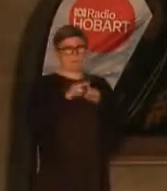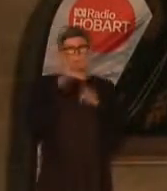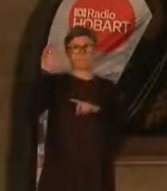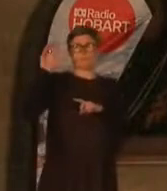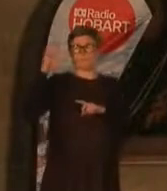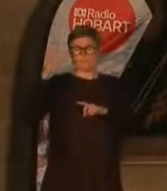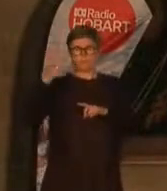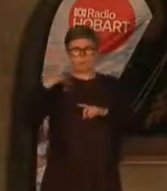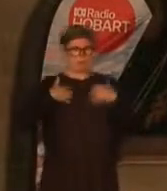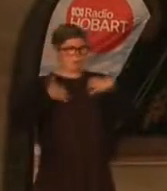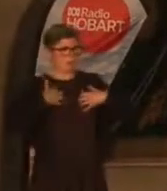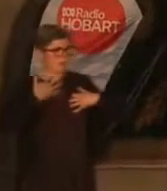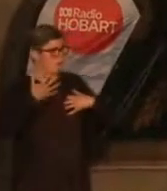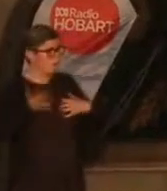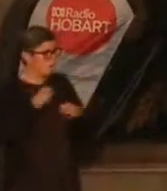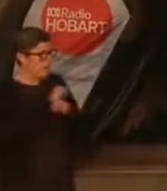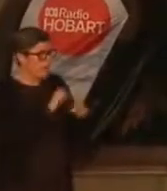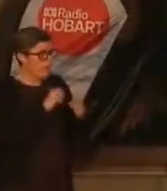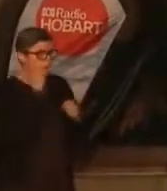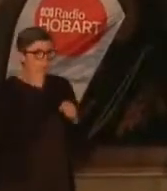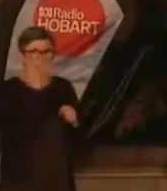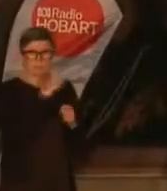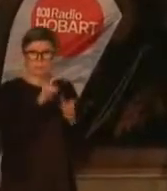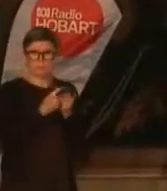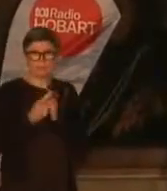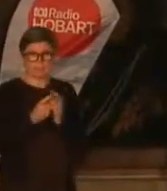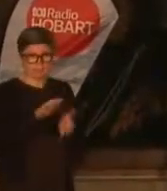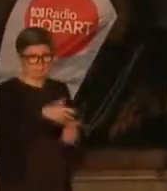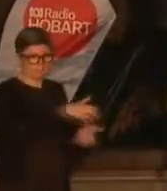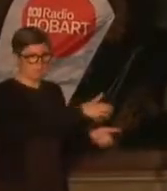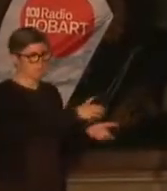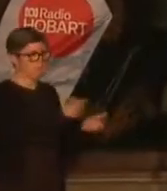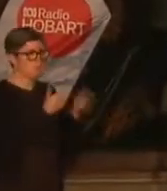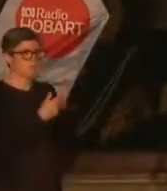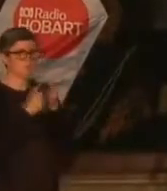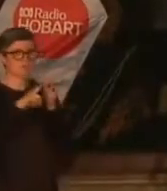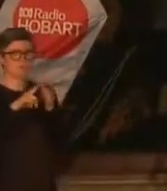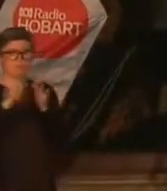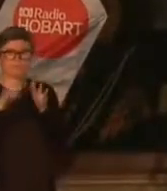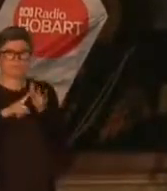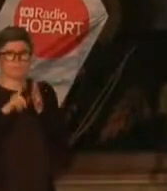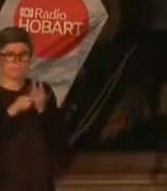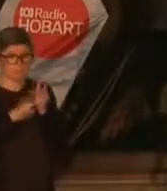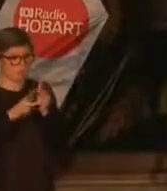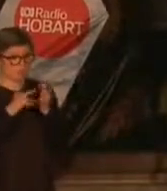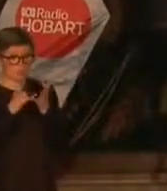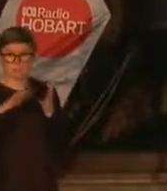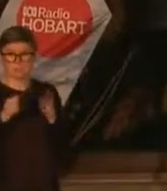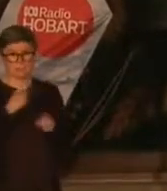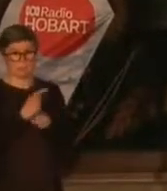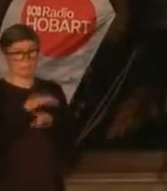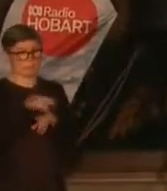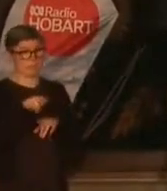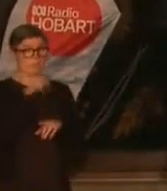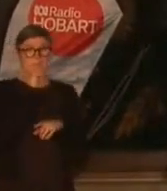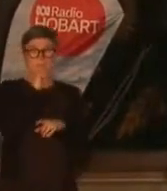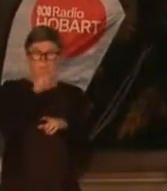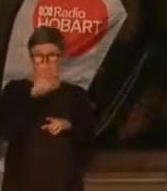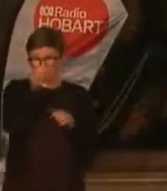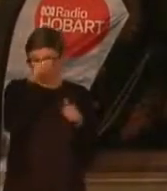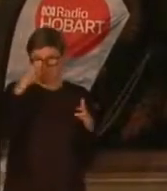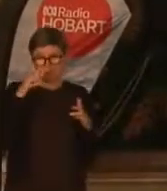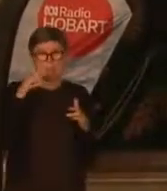type collection of our material. And I mean, Rhys Jones, you can't talk about archaeology without mentioning Rhys Jones and his